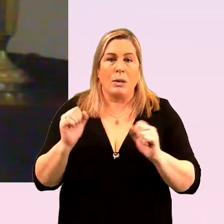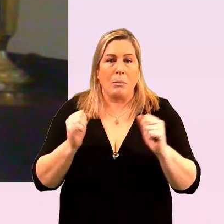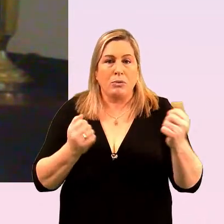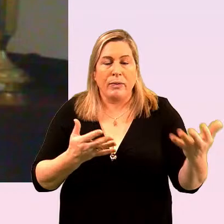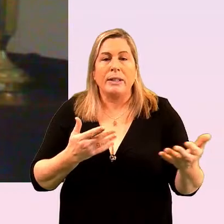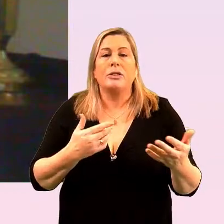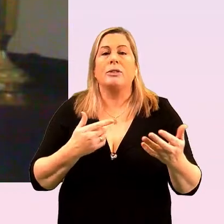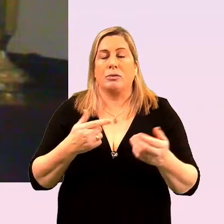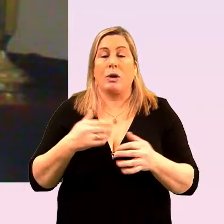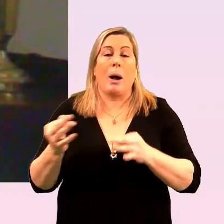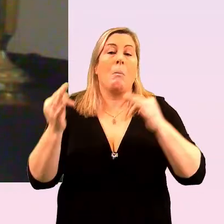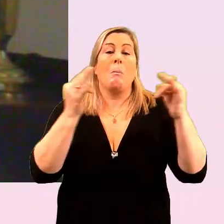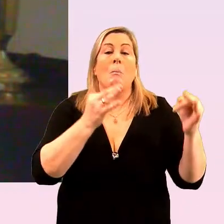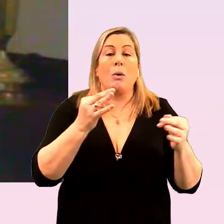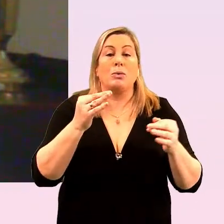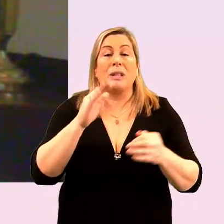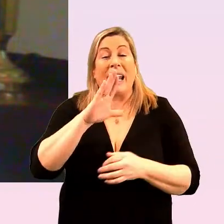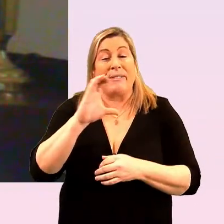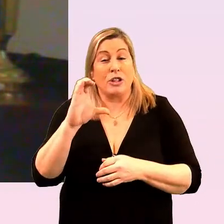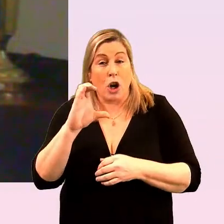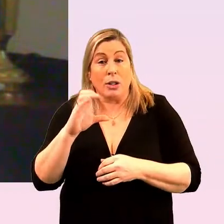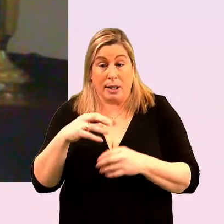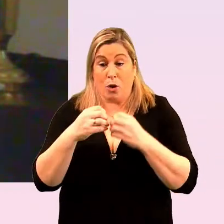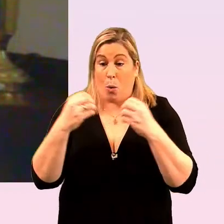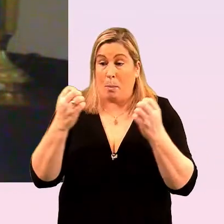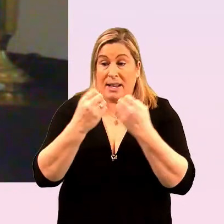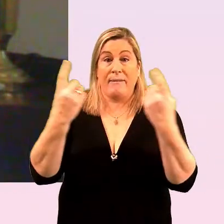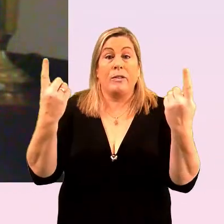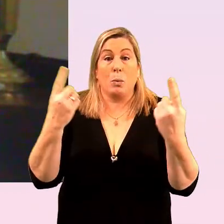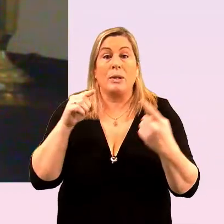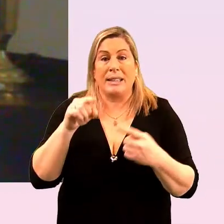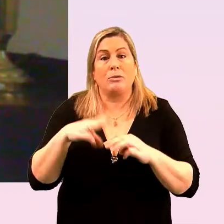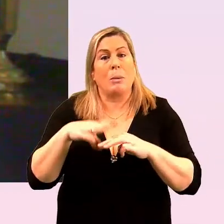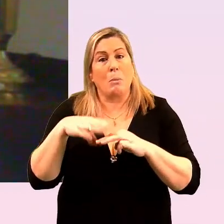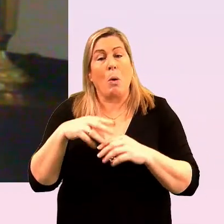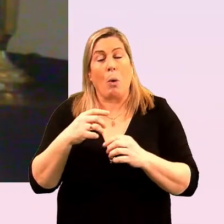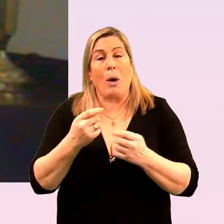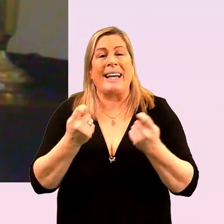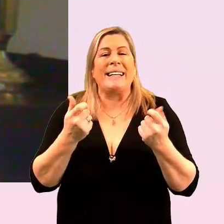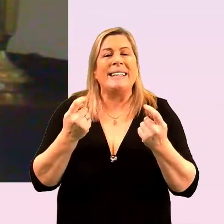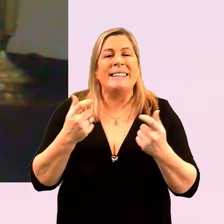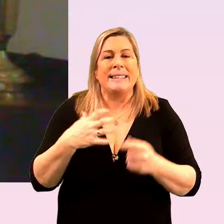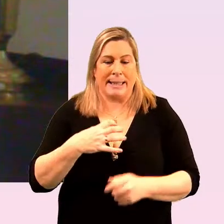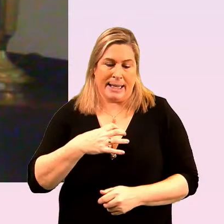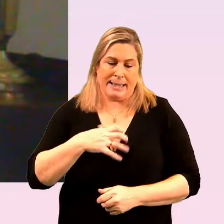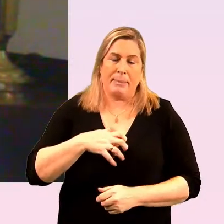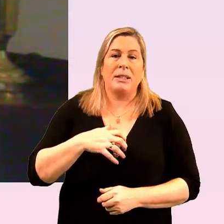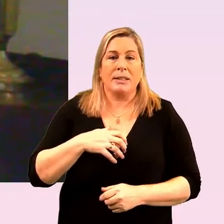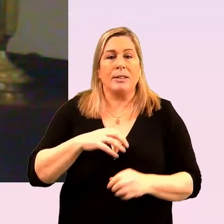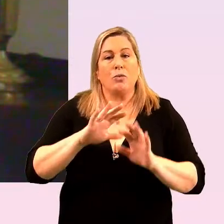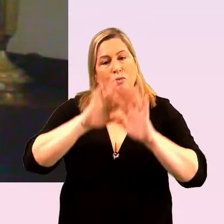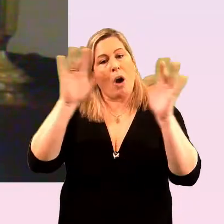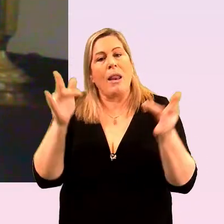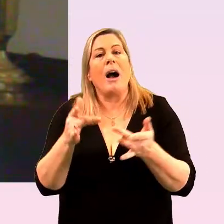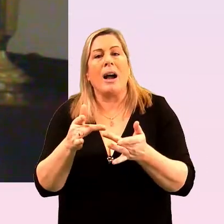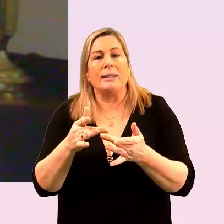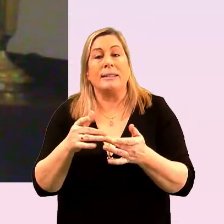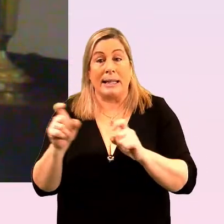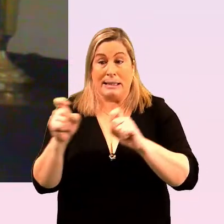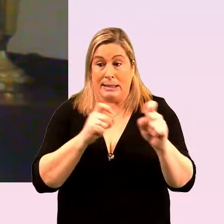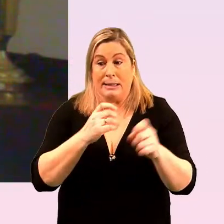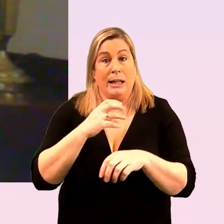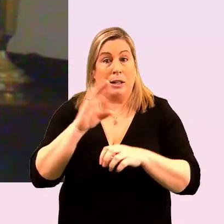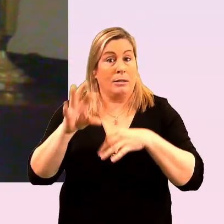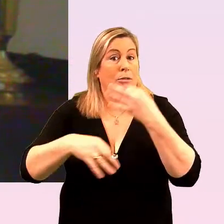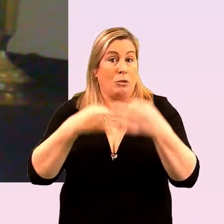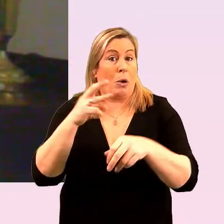as post-leaving cert, which is open to everyone, that was more easily adapted to go online and is actually still going quite